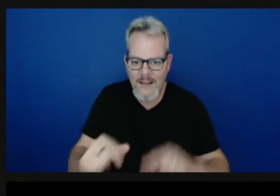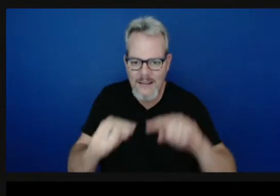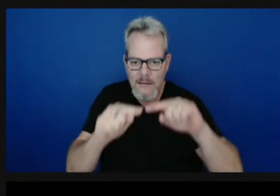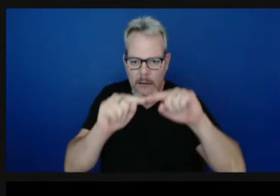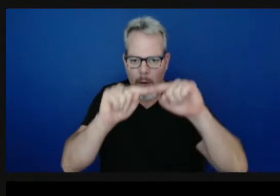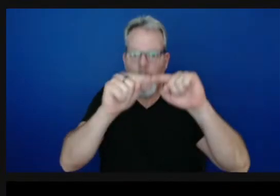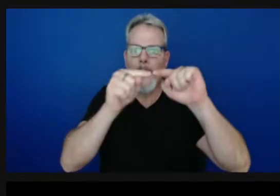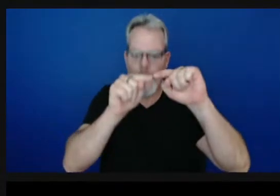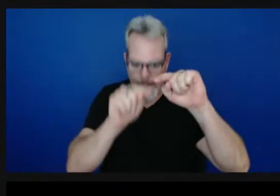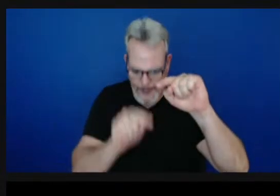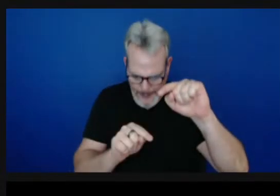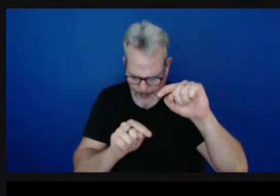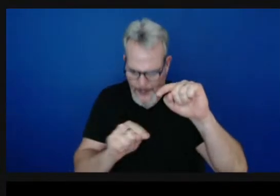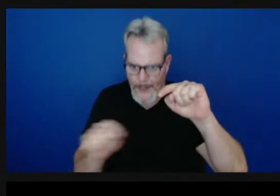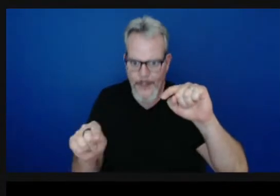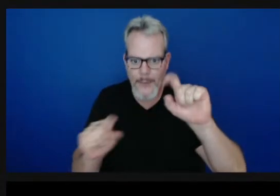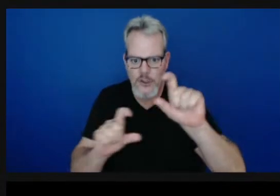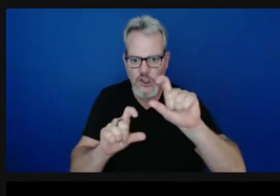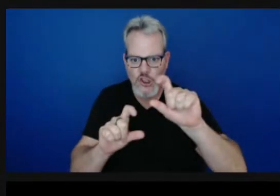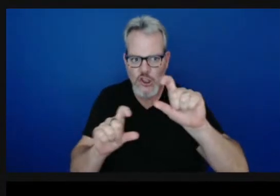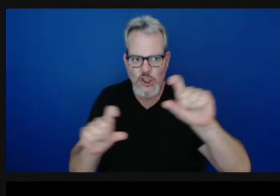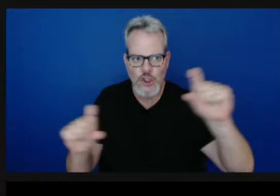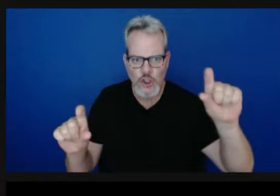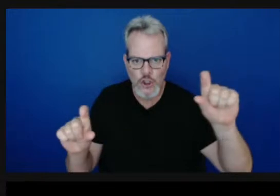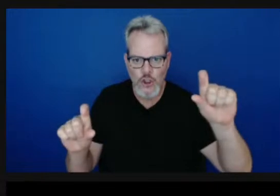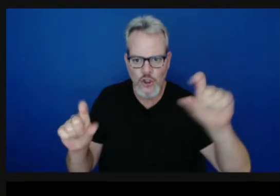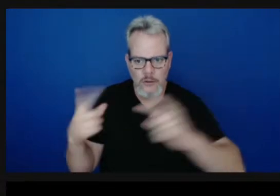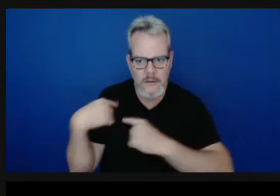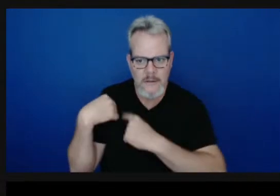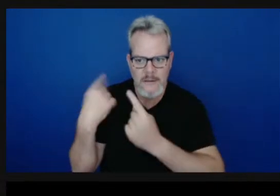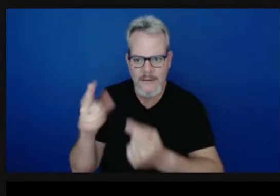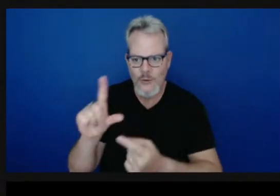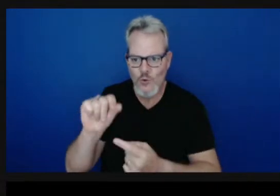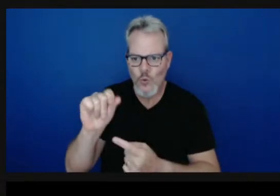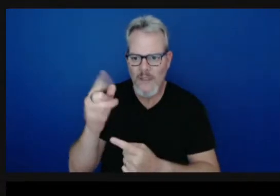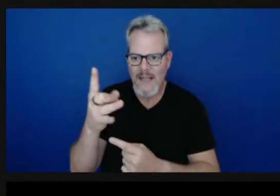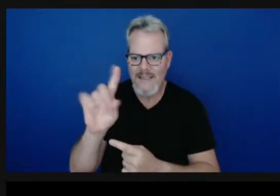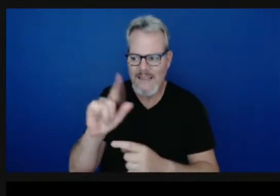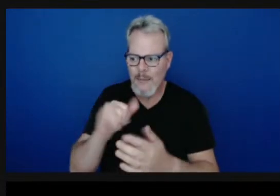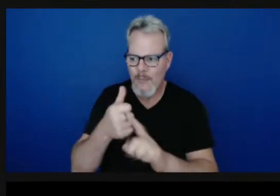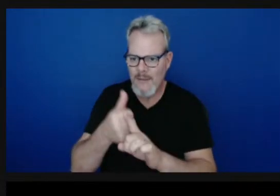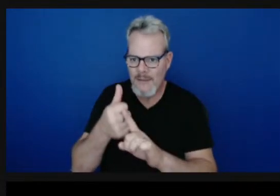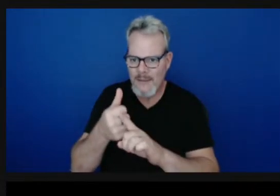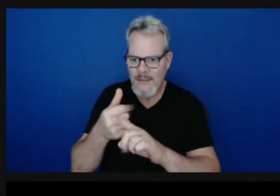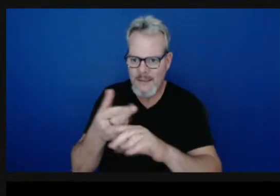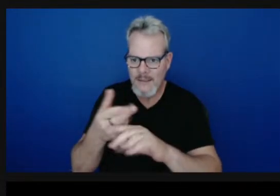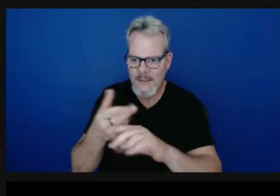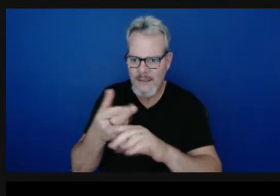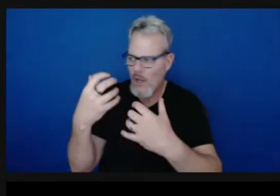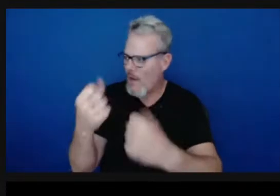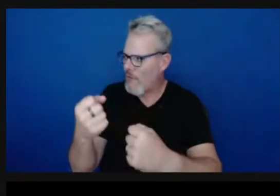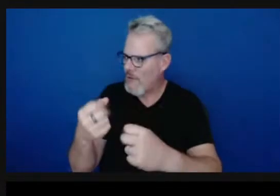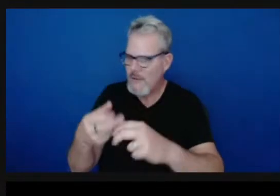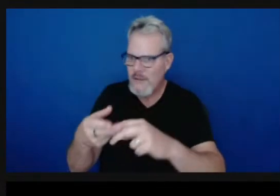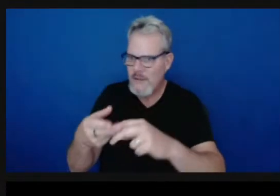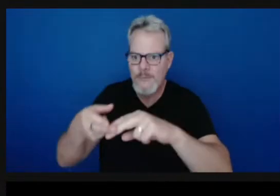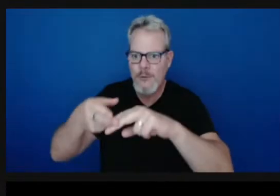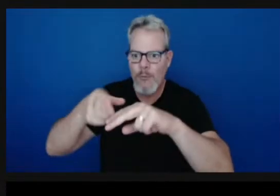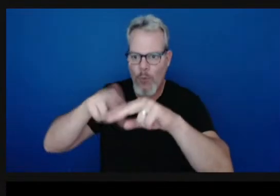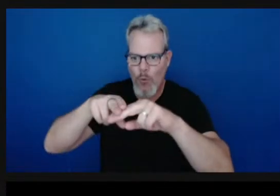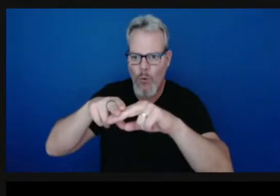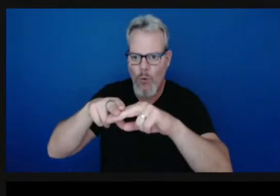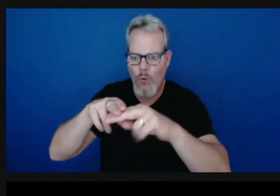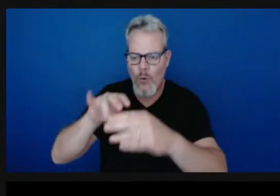summit stations in 2018. And its recovery has actually come up quite a bit more. And it's not that far off of where it was. So the further away you get from the